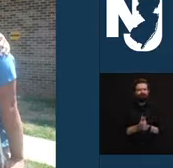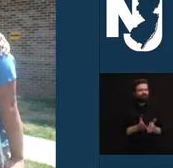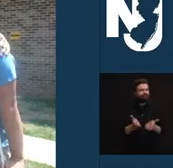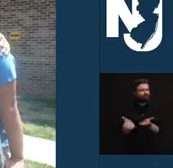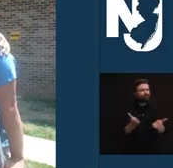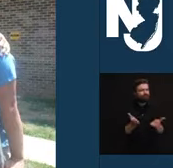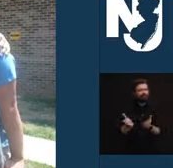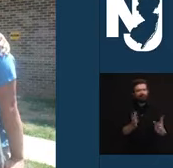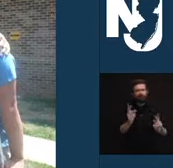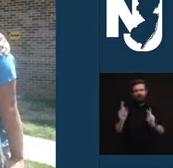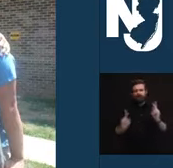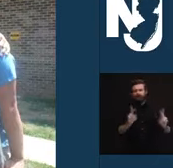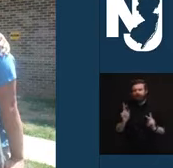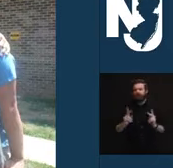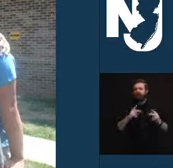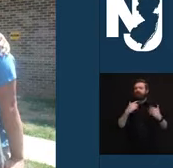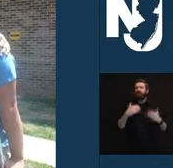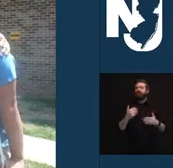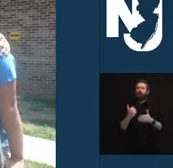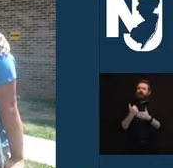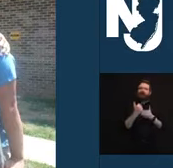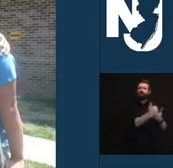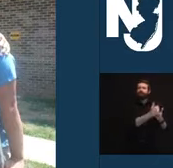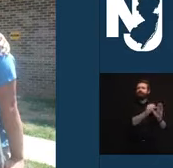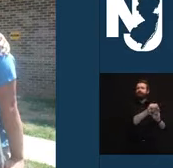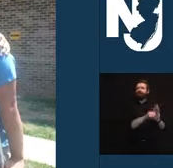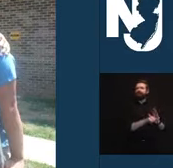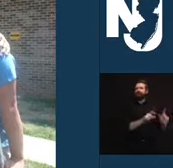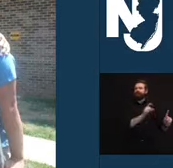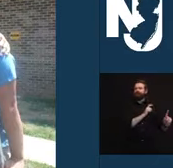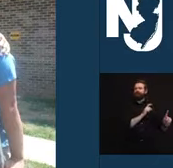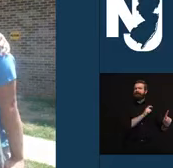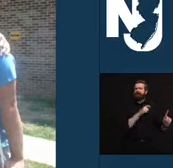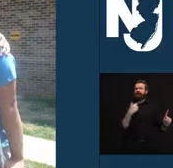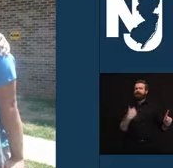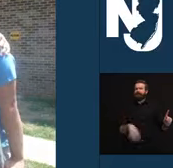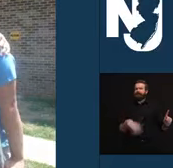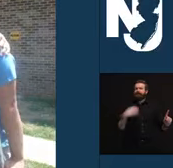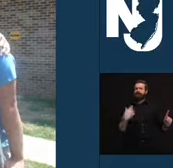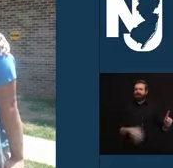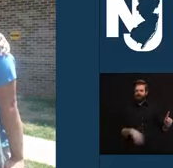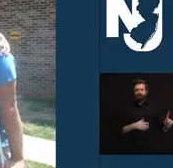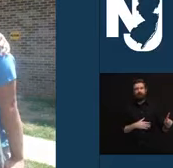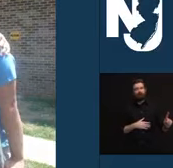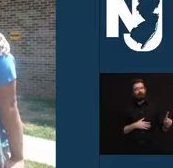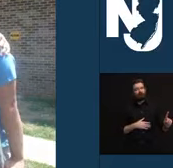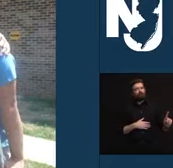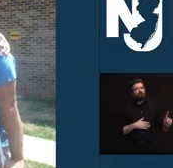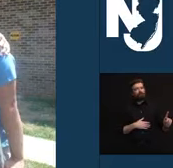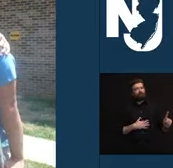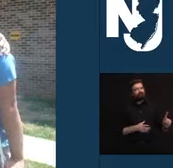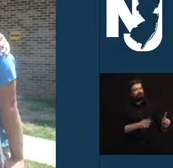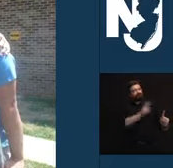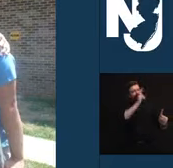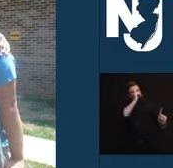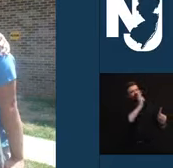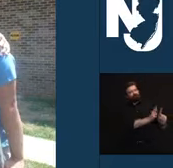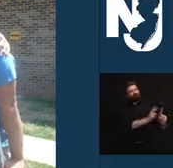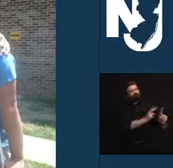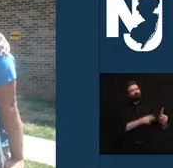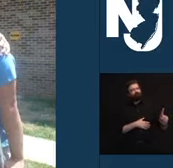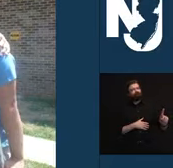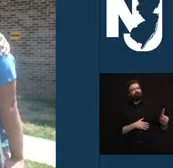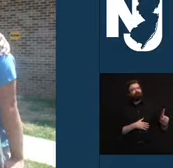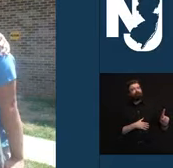In his memory and honor, I have ordered that all flags across and up and down the state of New Jersey to be flown at half-staff